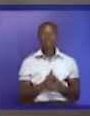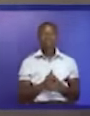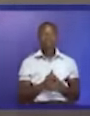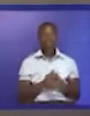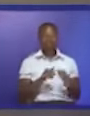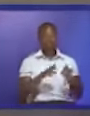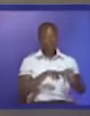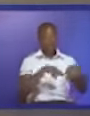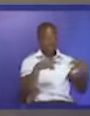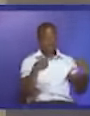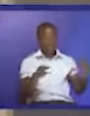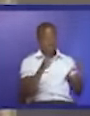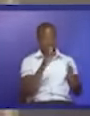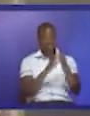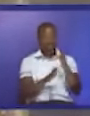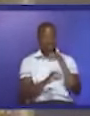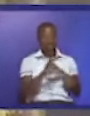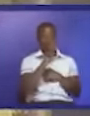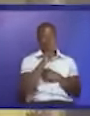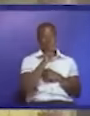Revelations chapter 2 and verse 7.